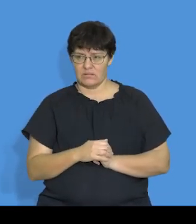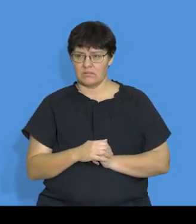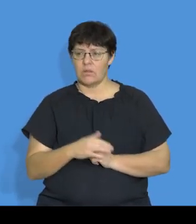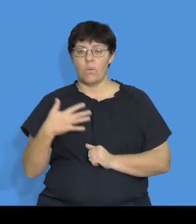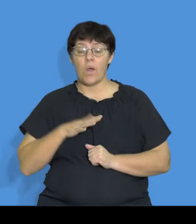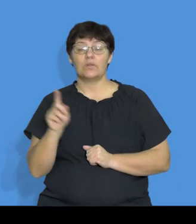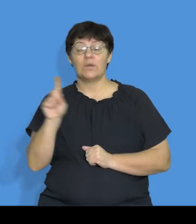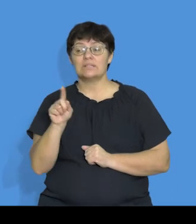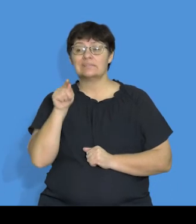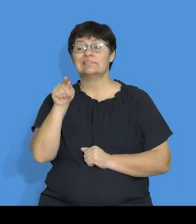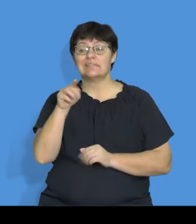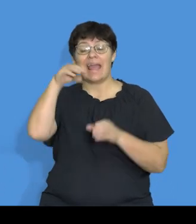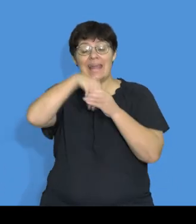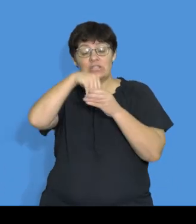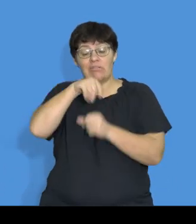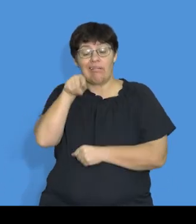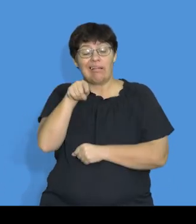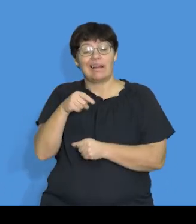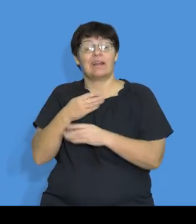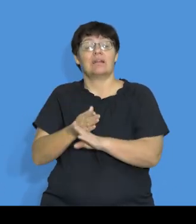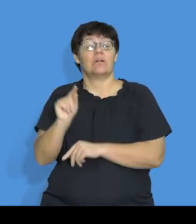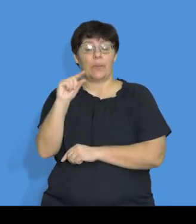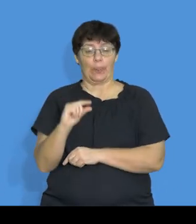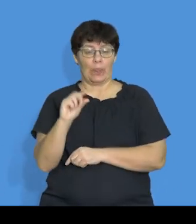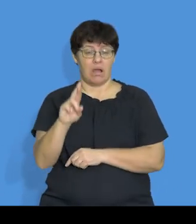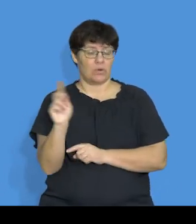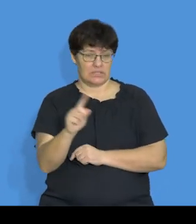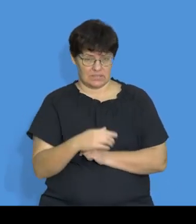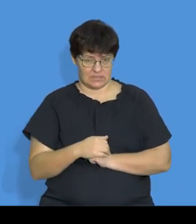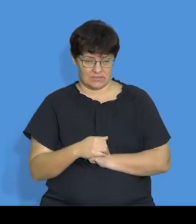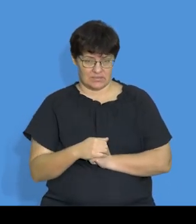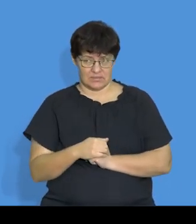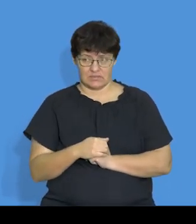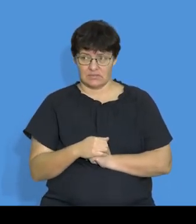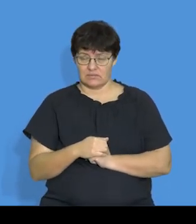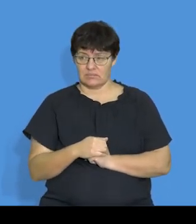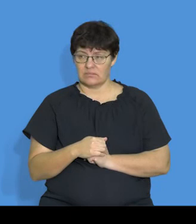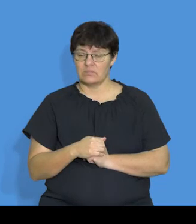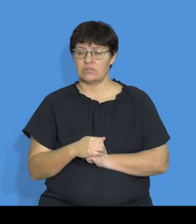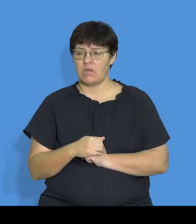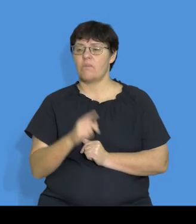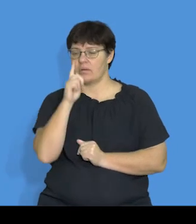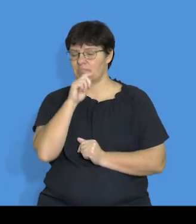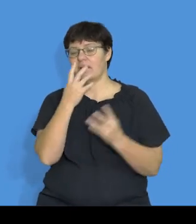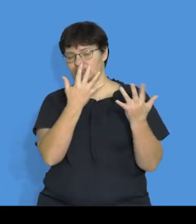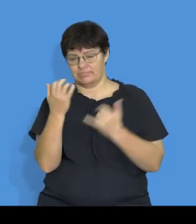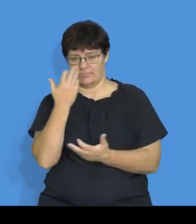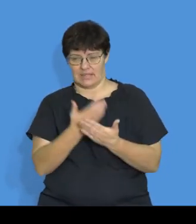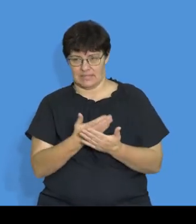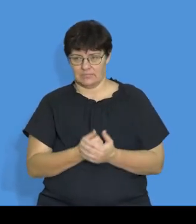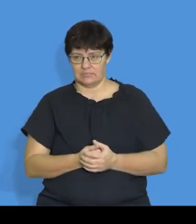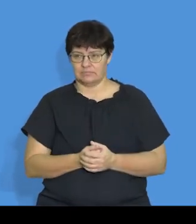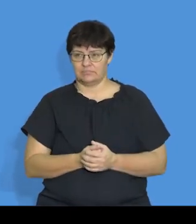interested in calculating the internal resistance. Right, but now we have the total current in the circuit. We are able to do that, right?